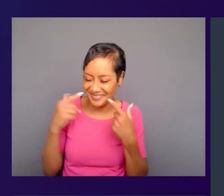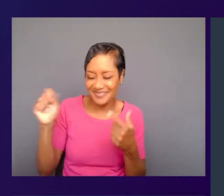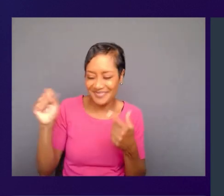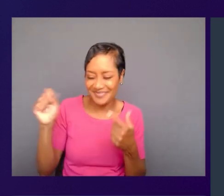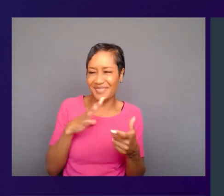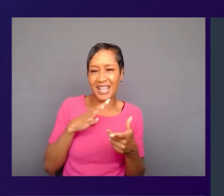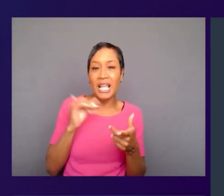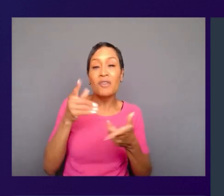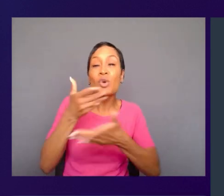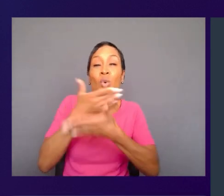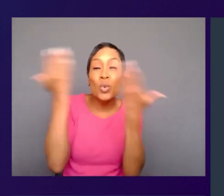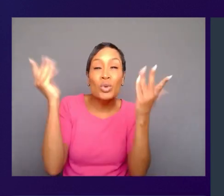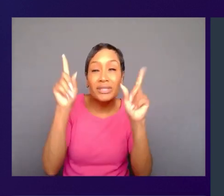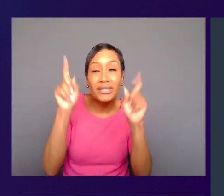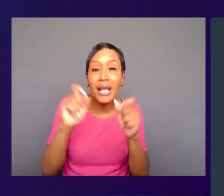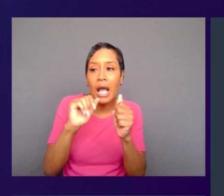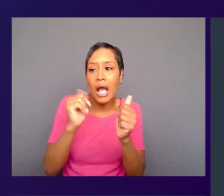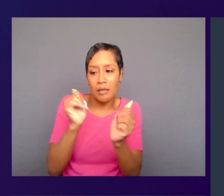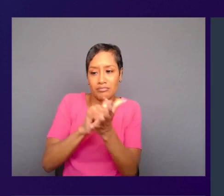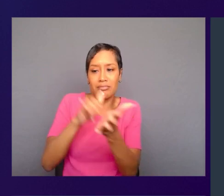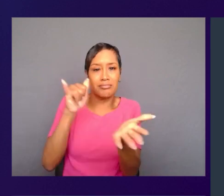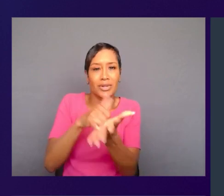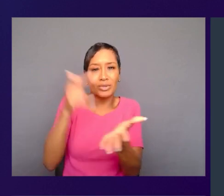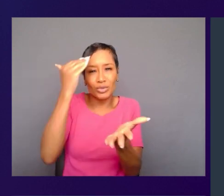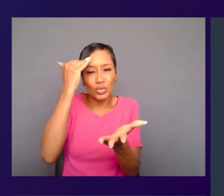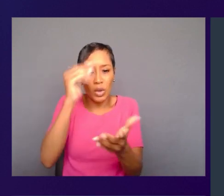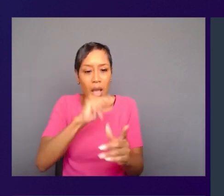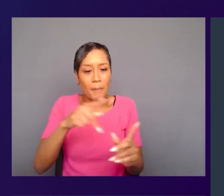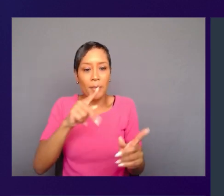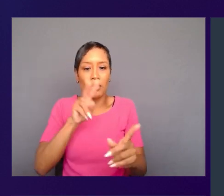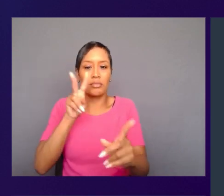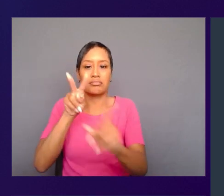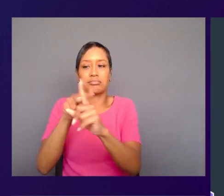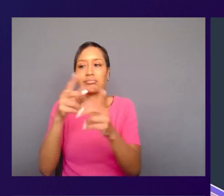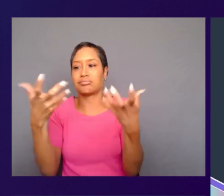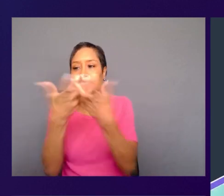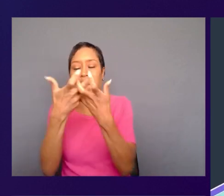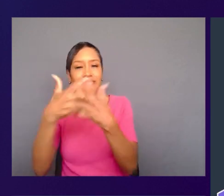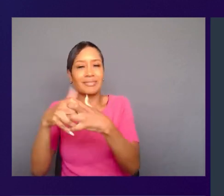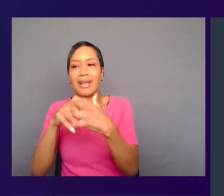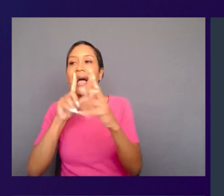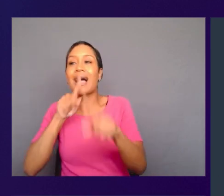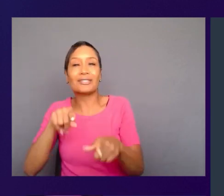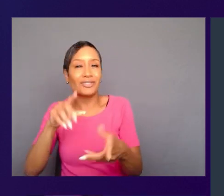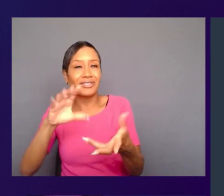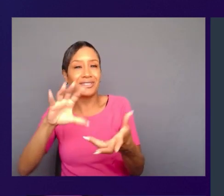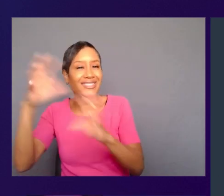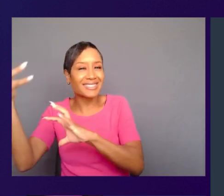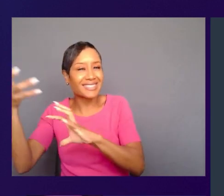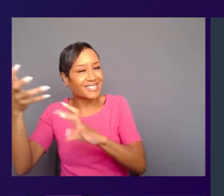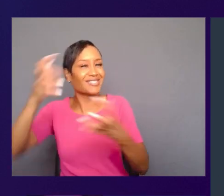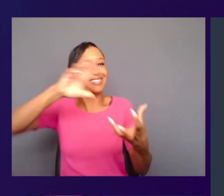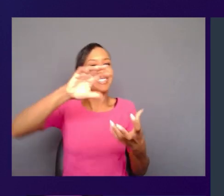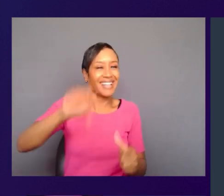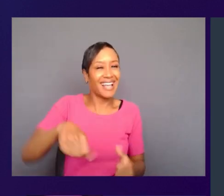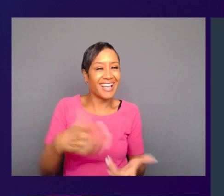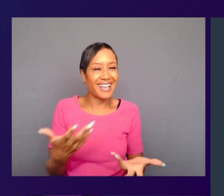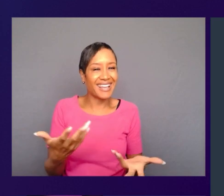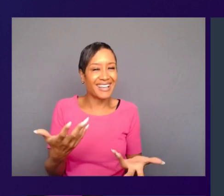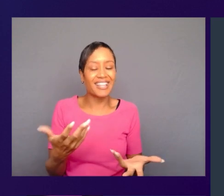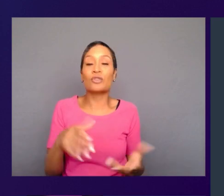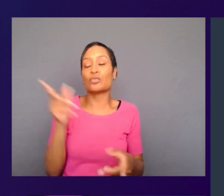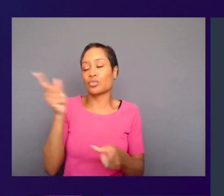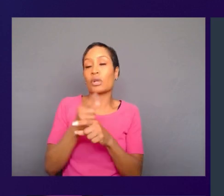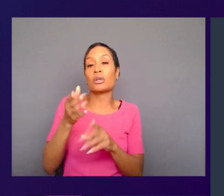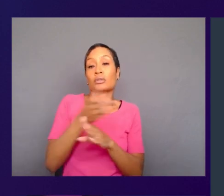even know if your application is going to respond well to these disruptions? So actually, earlier this year in January, EBS